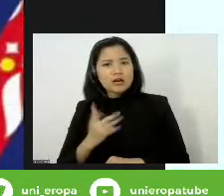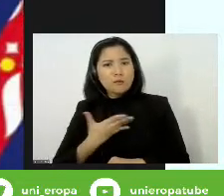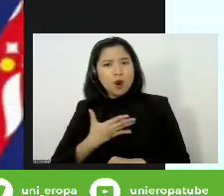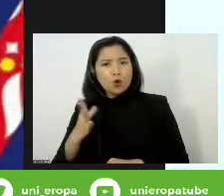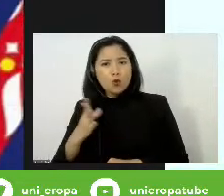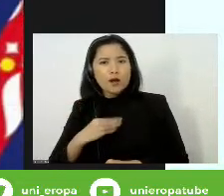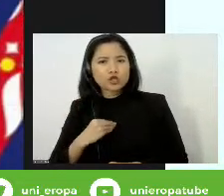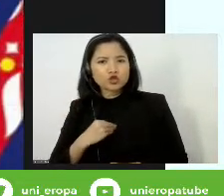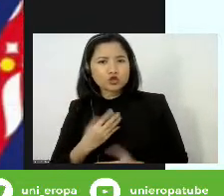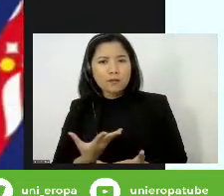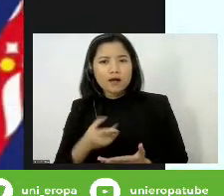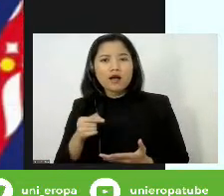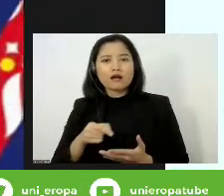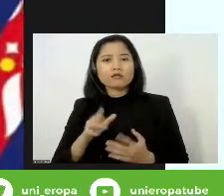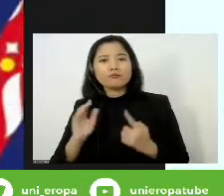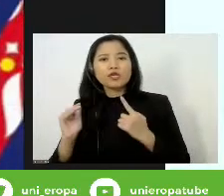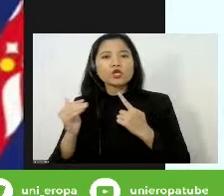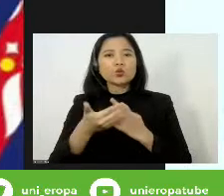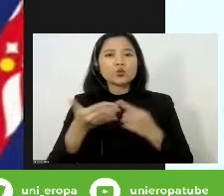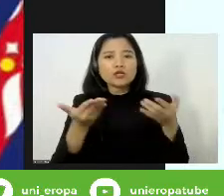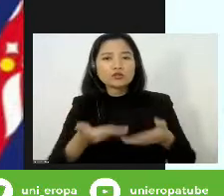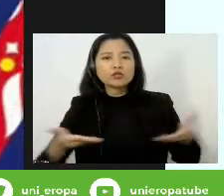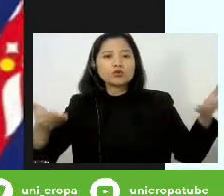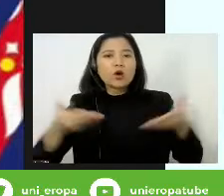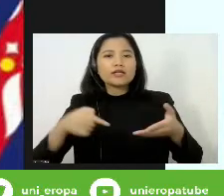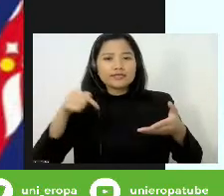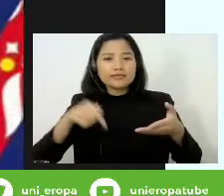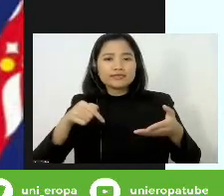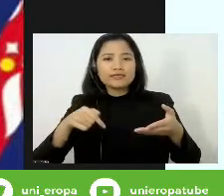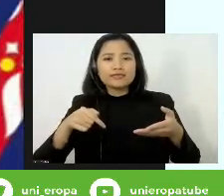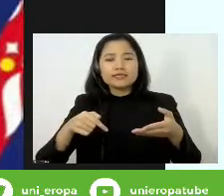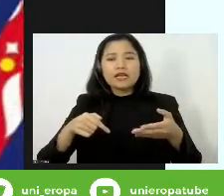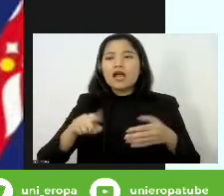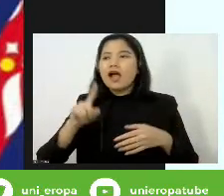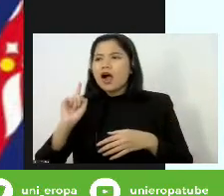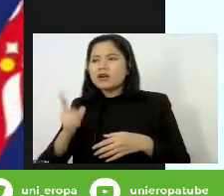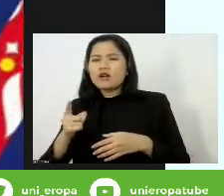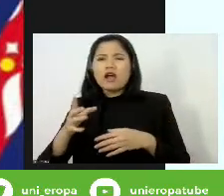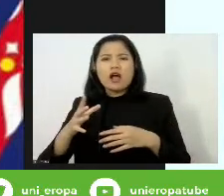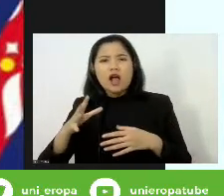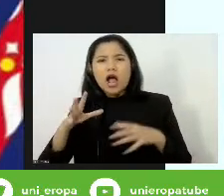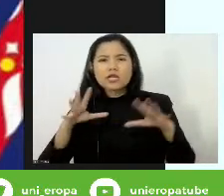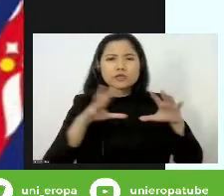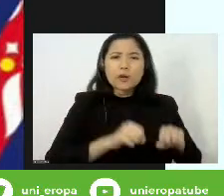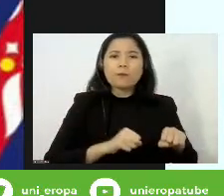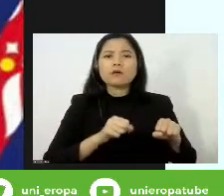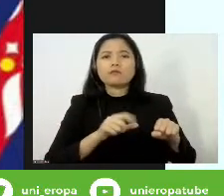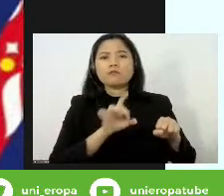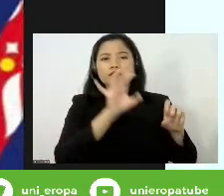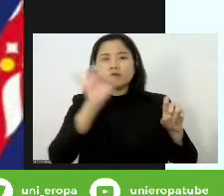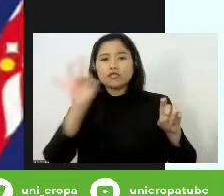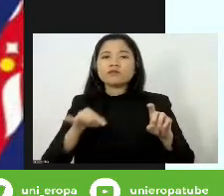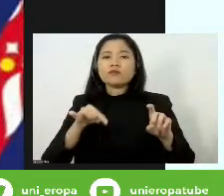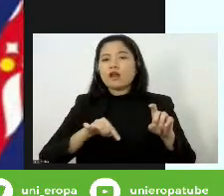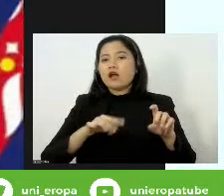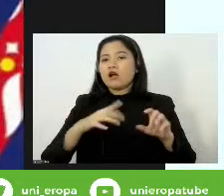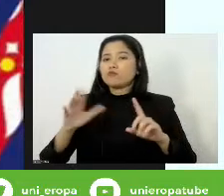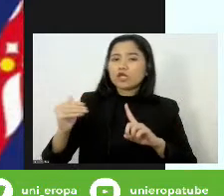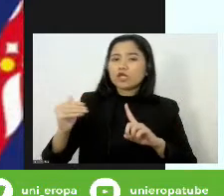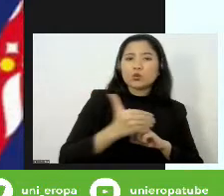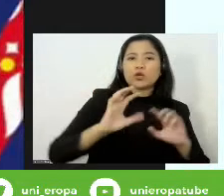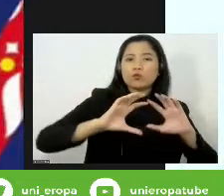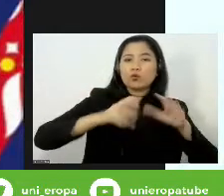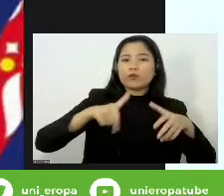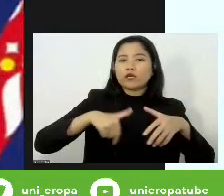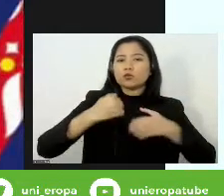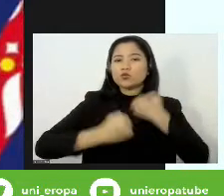of the environment and run pop 24tk planet these is in line